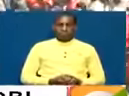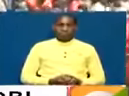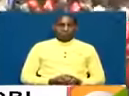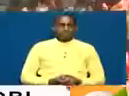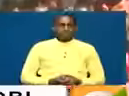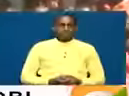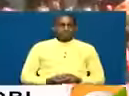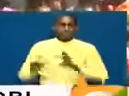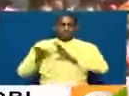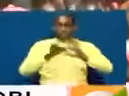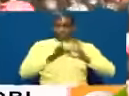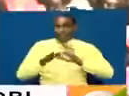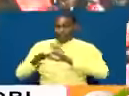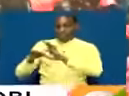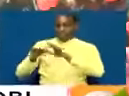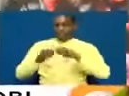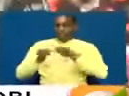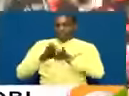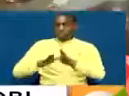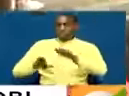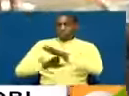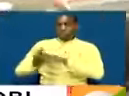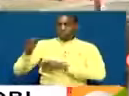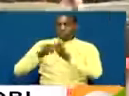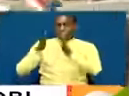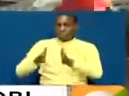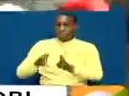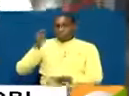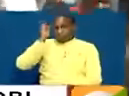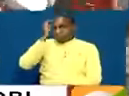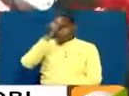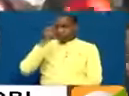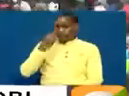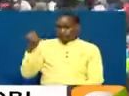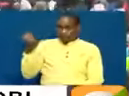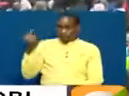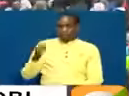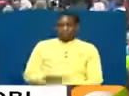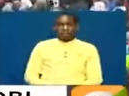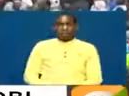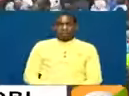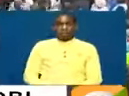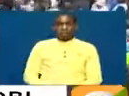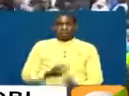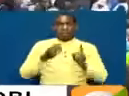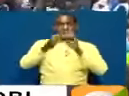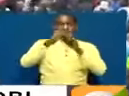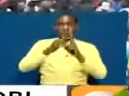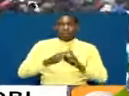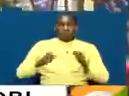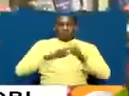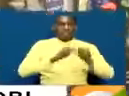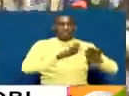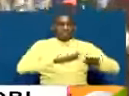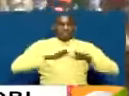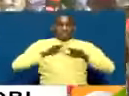The Azimio la Umoja One Kenya, led by deputy presidential candidate Martha Karua, staged a total of over six